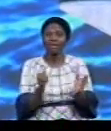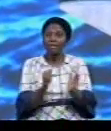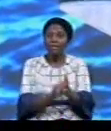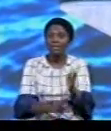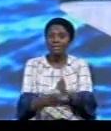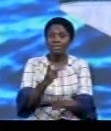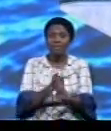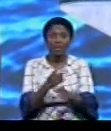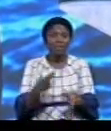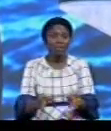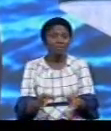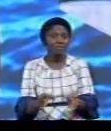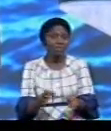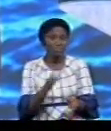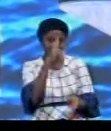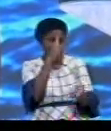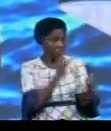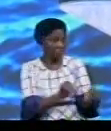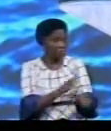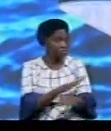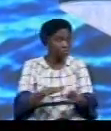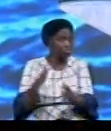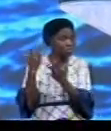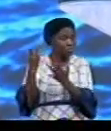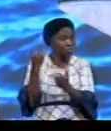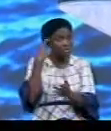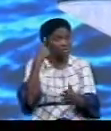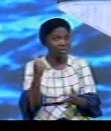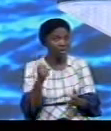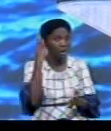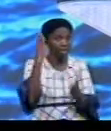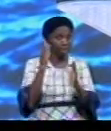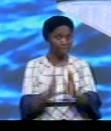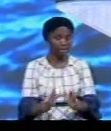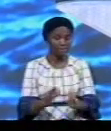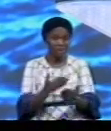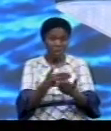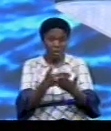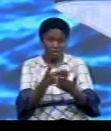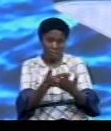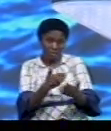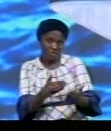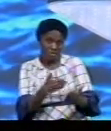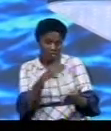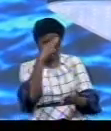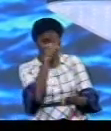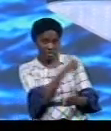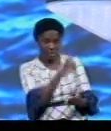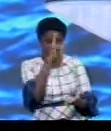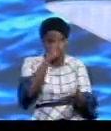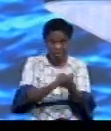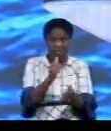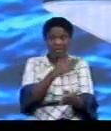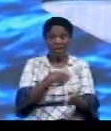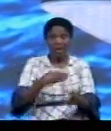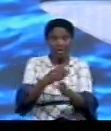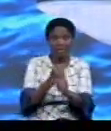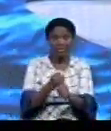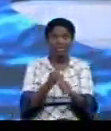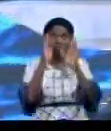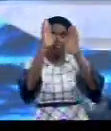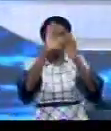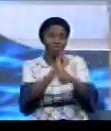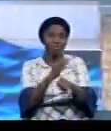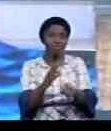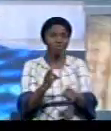not wait for a pastor before he believes and before he gets the miracle of God in his